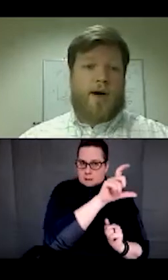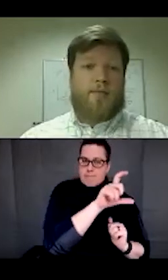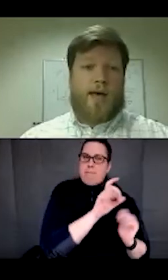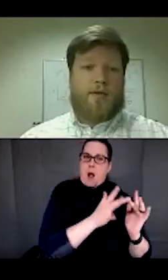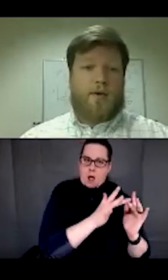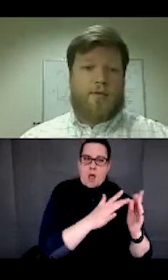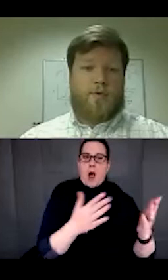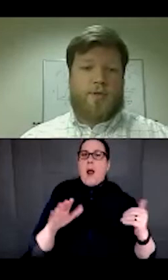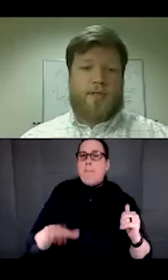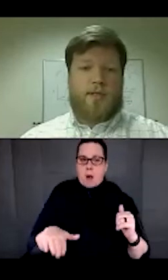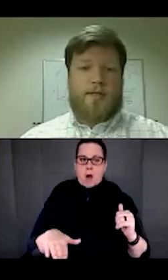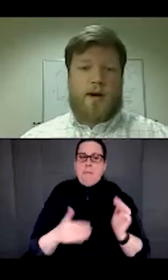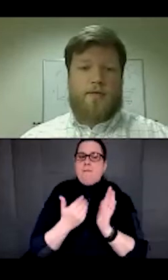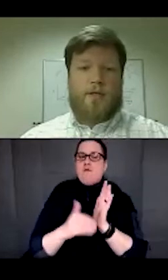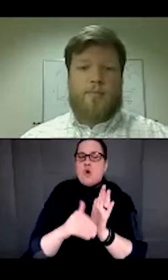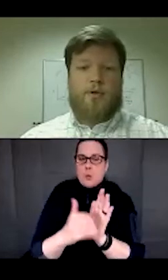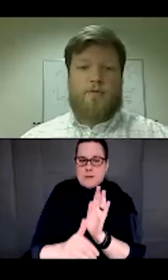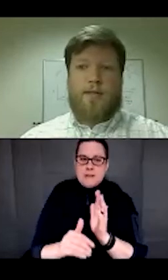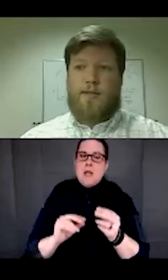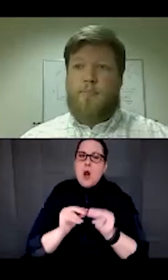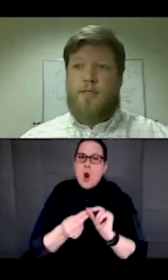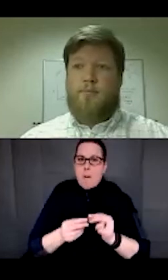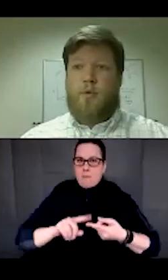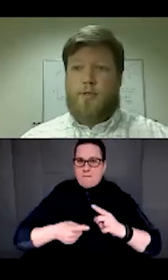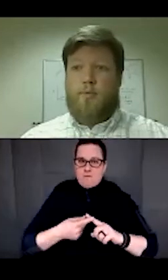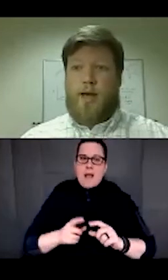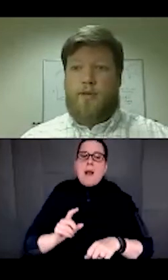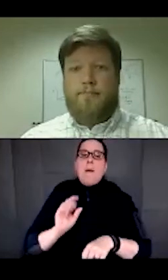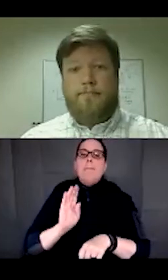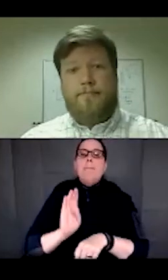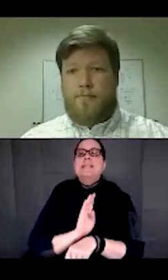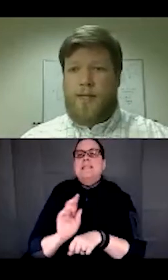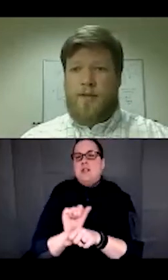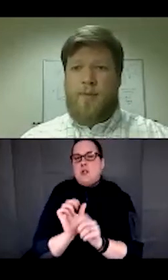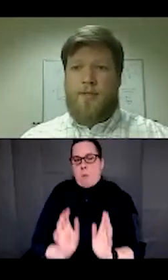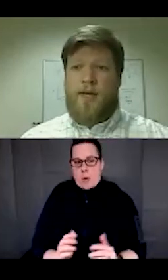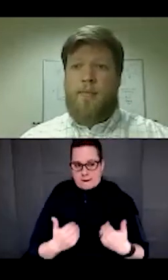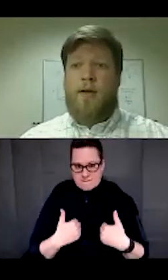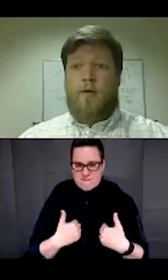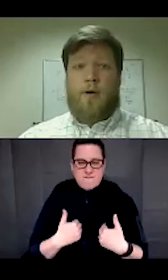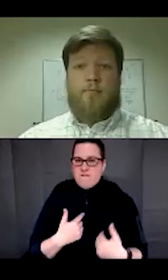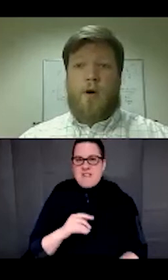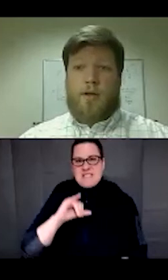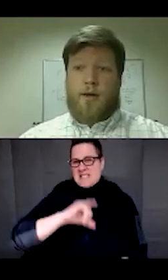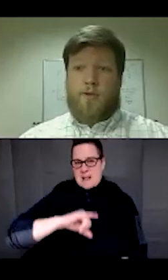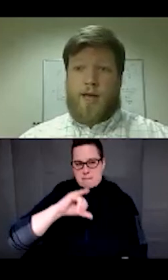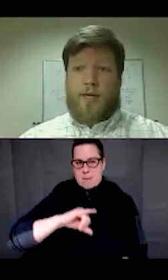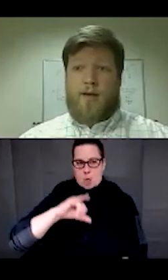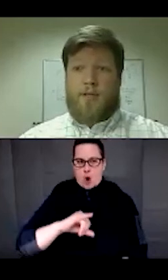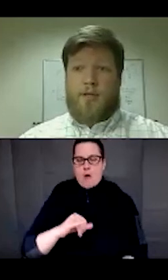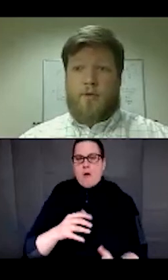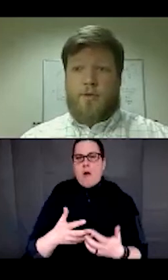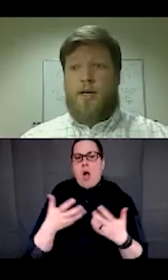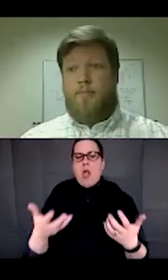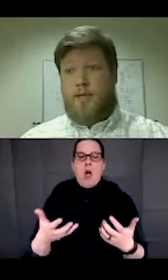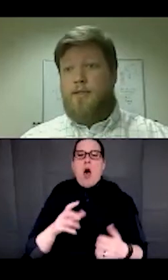and in the bottom panel, you have the frequencies of the number of friends that business employees report having. And they're about the same, with markedly overlapping